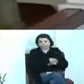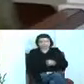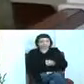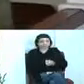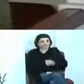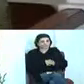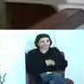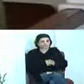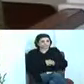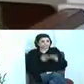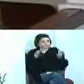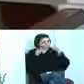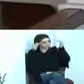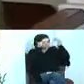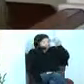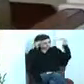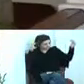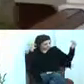to our next level.